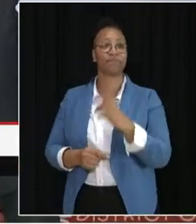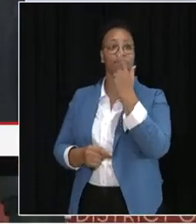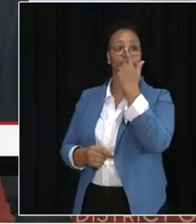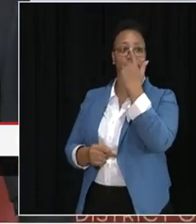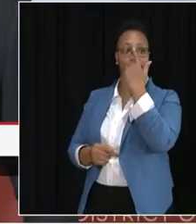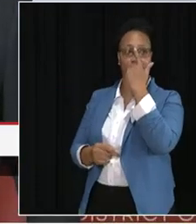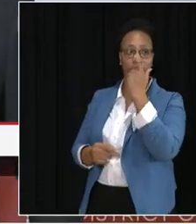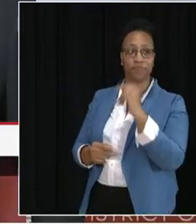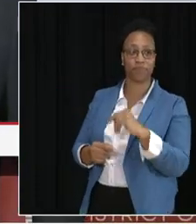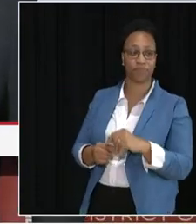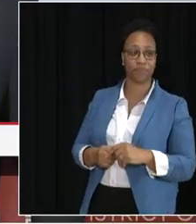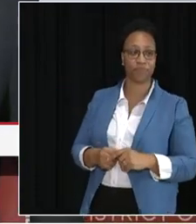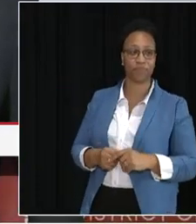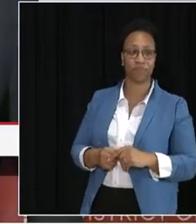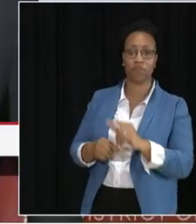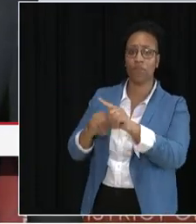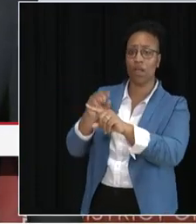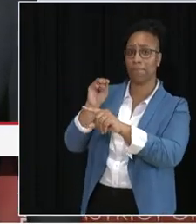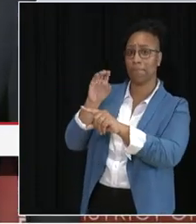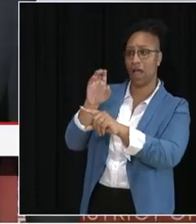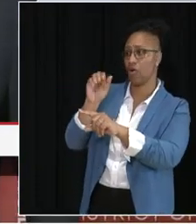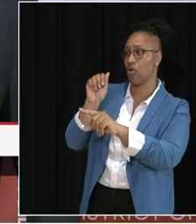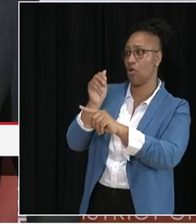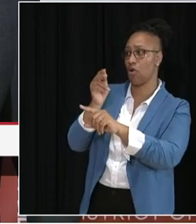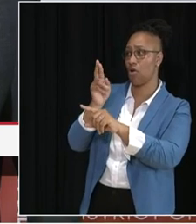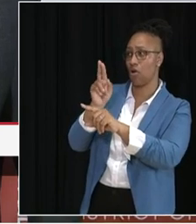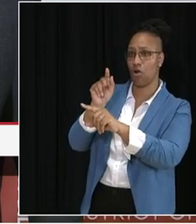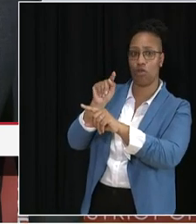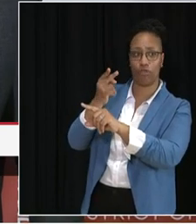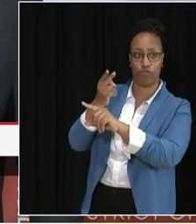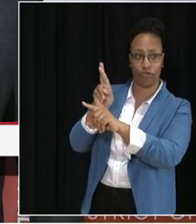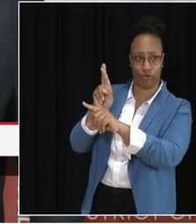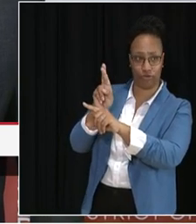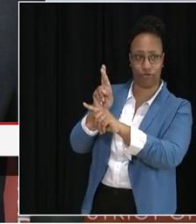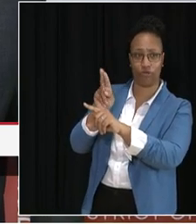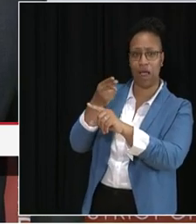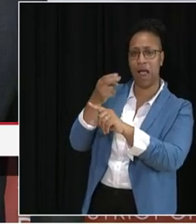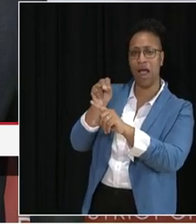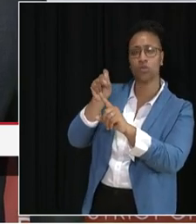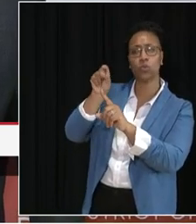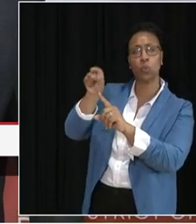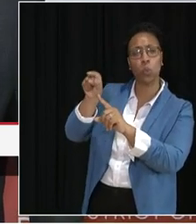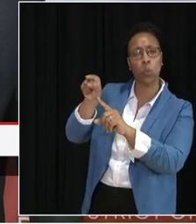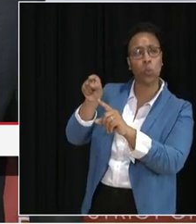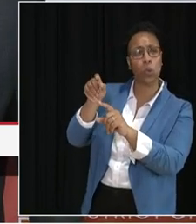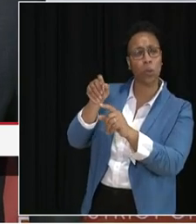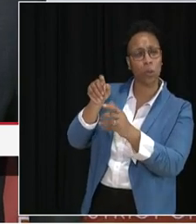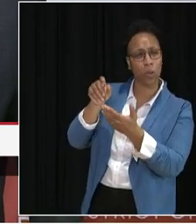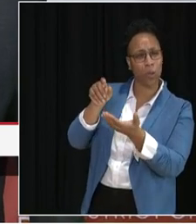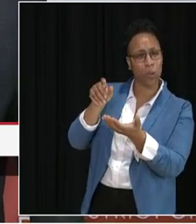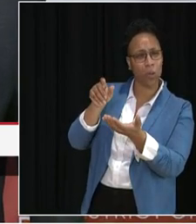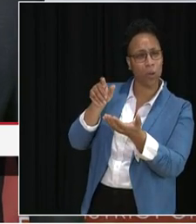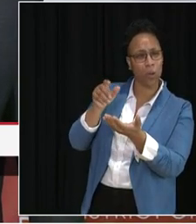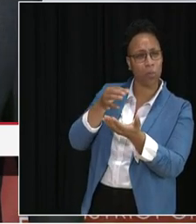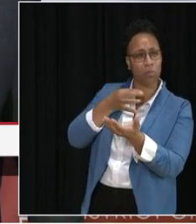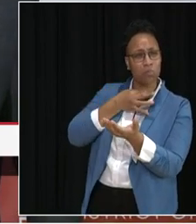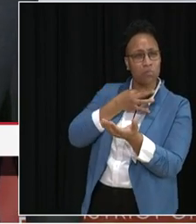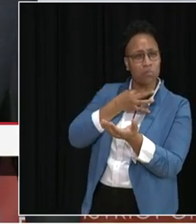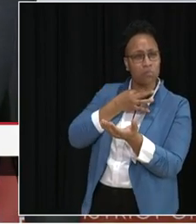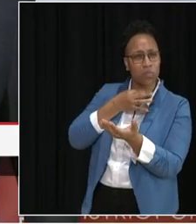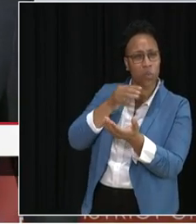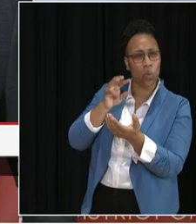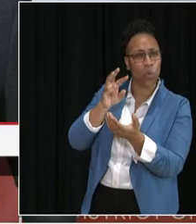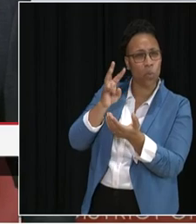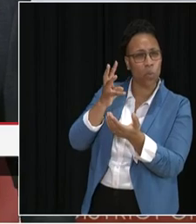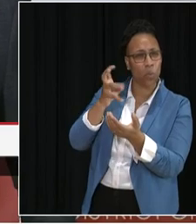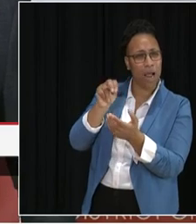about the plans there? And when was the last time DC opened up a brand new high school, not just a new building or a new location, but opened a